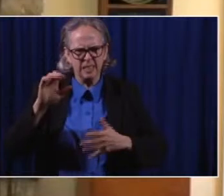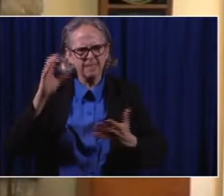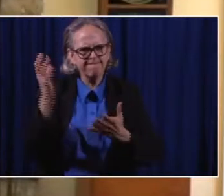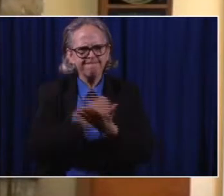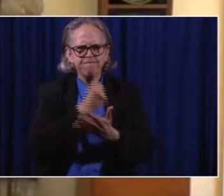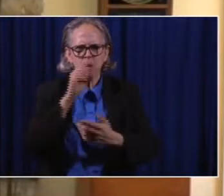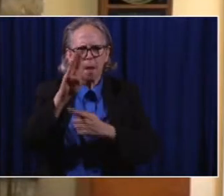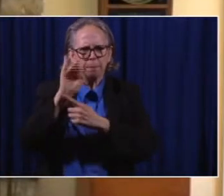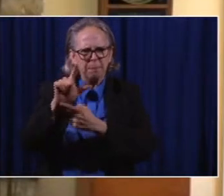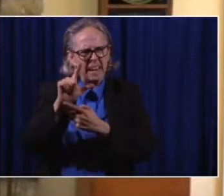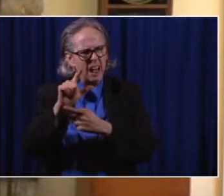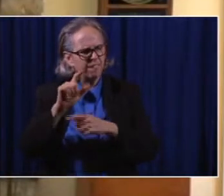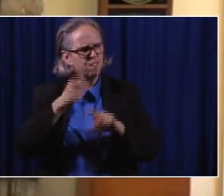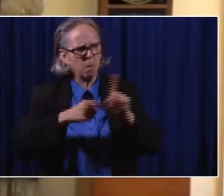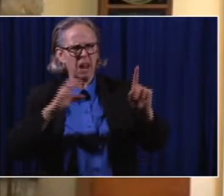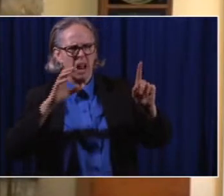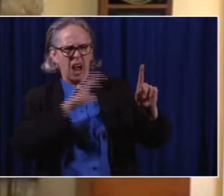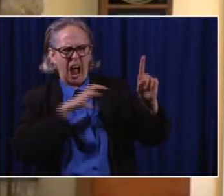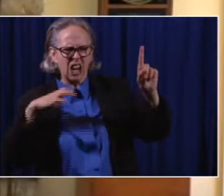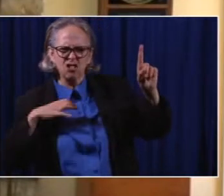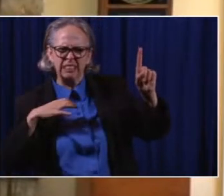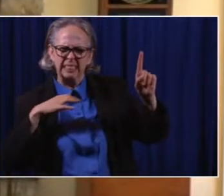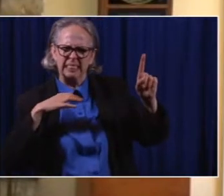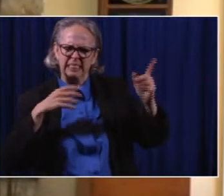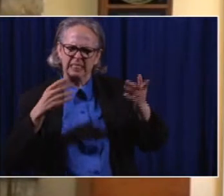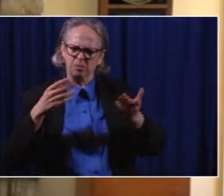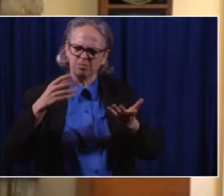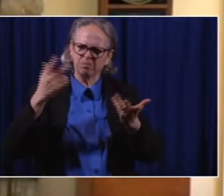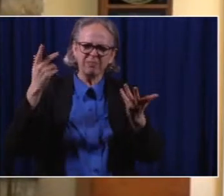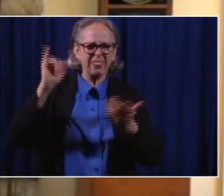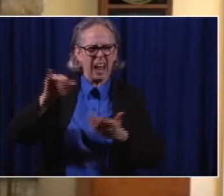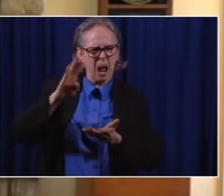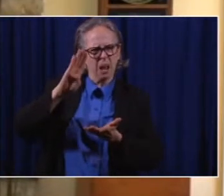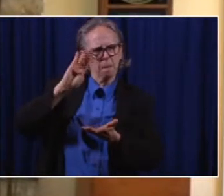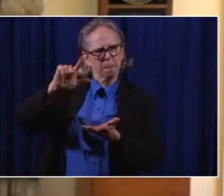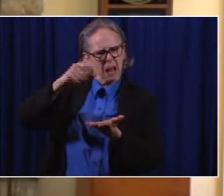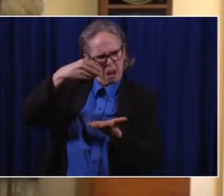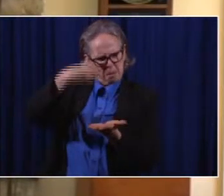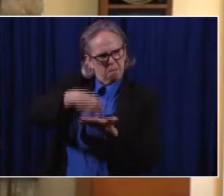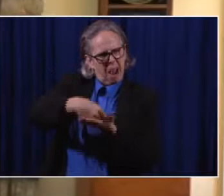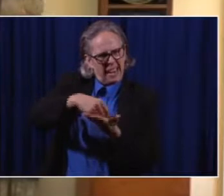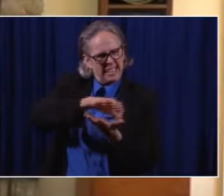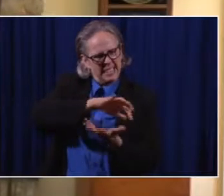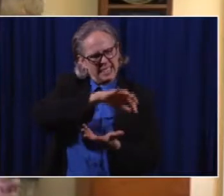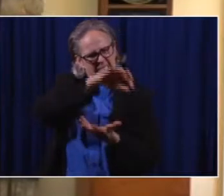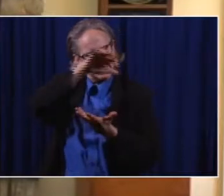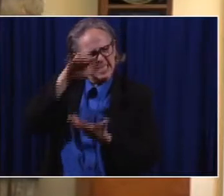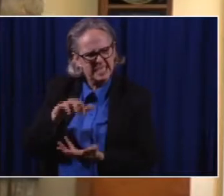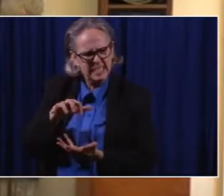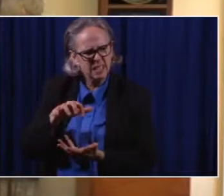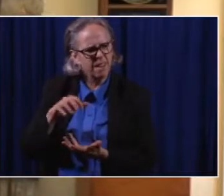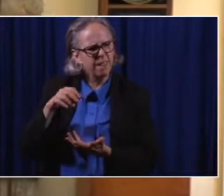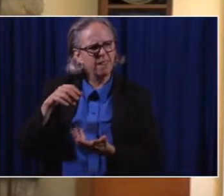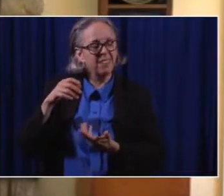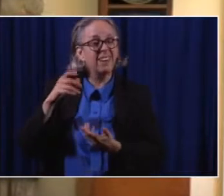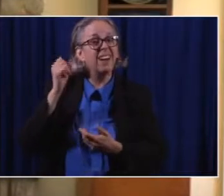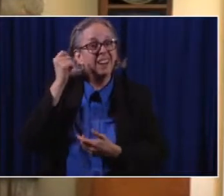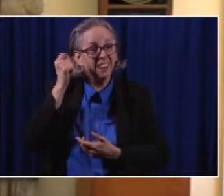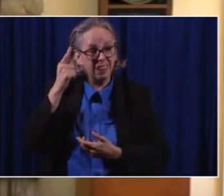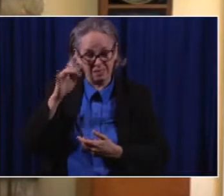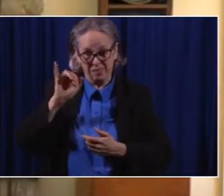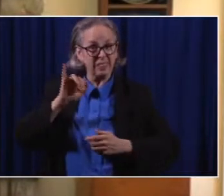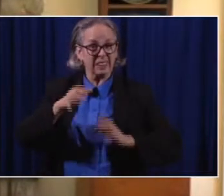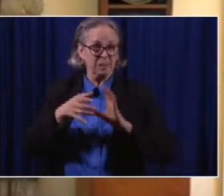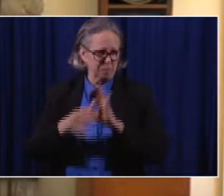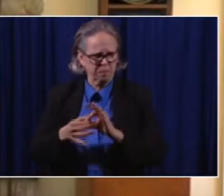us to take this money that we already have over beyond December 31st,